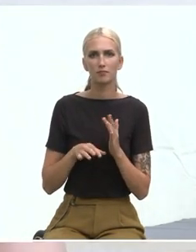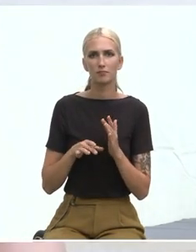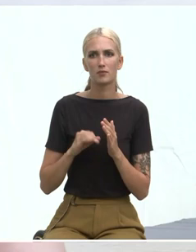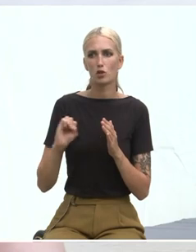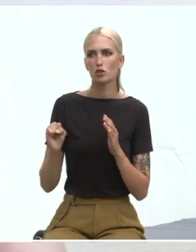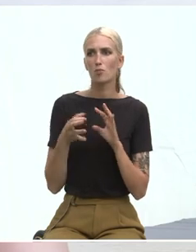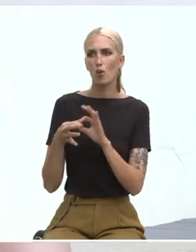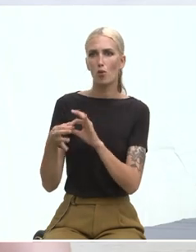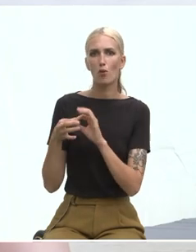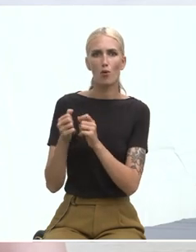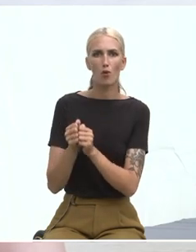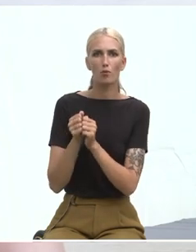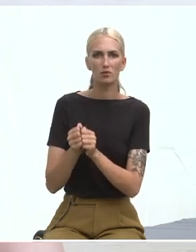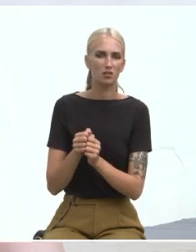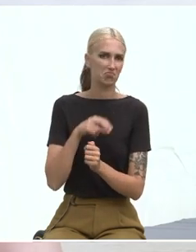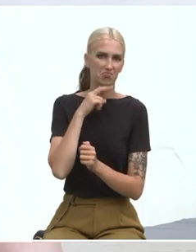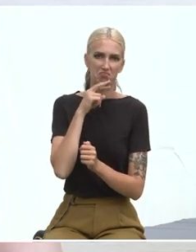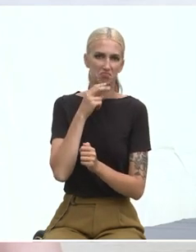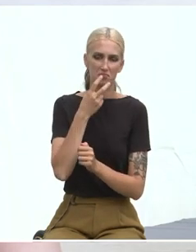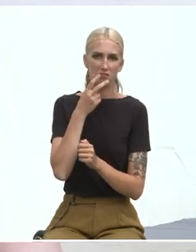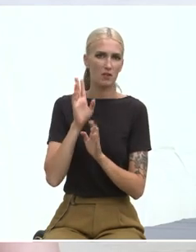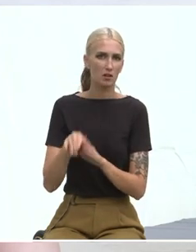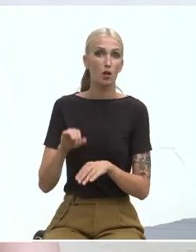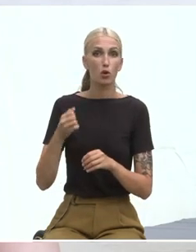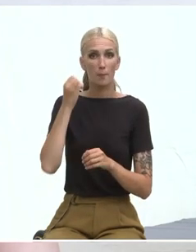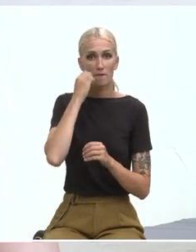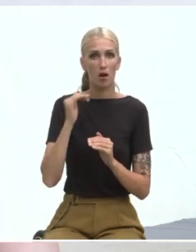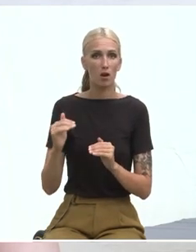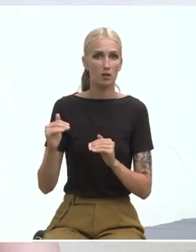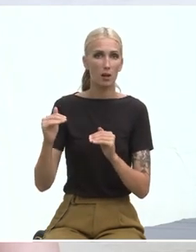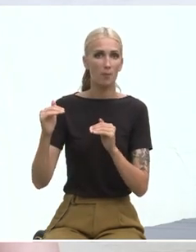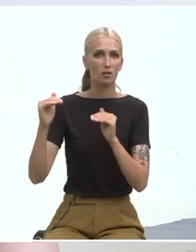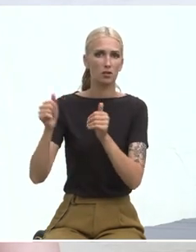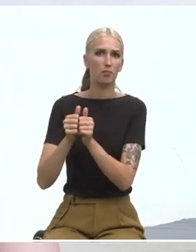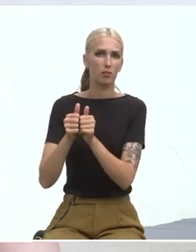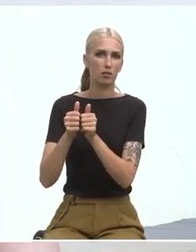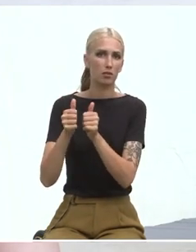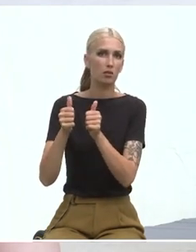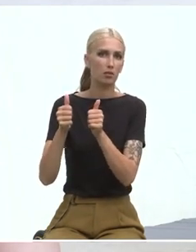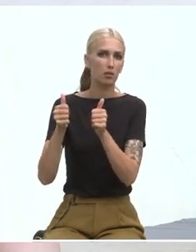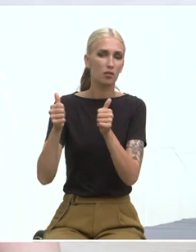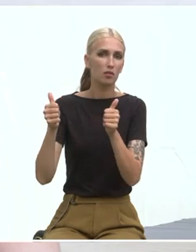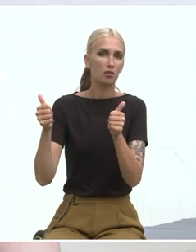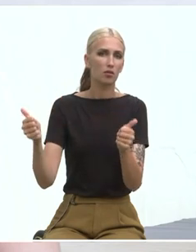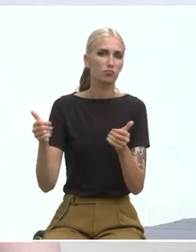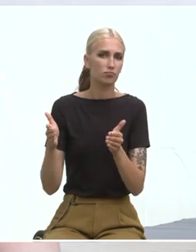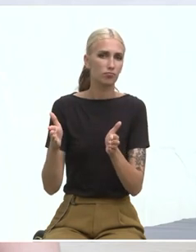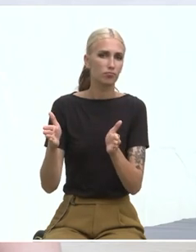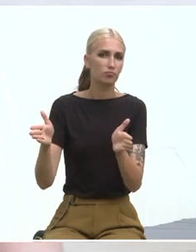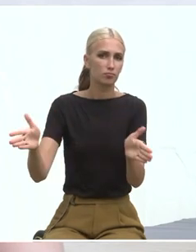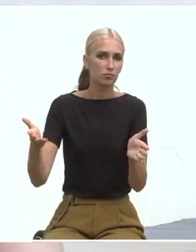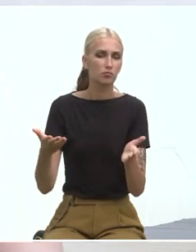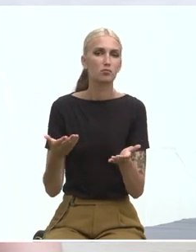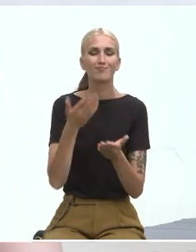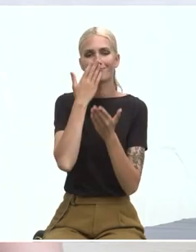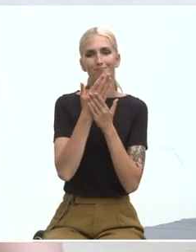friendships. So whenever we get older, we sort of lose those connections. Especially very common, it's that when we